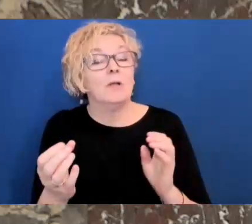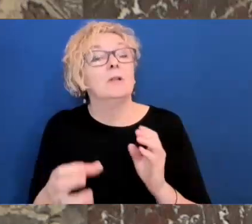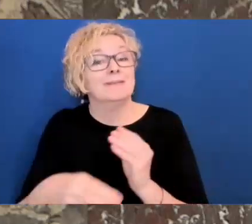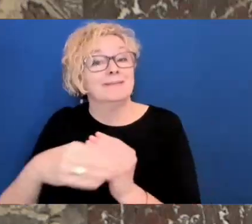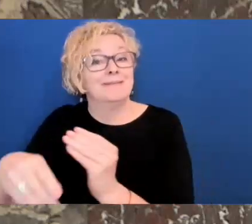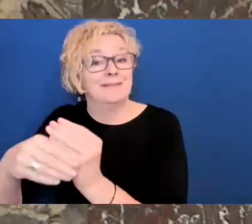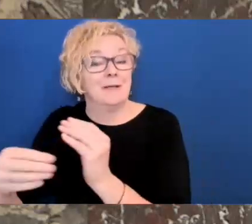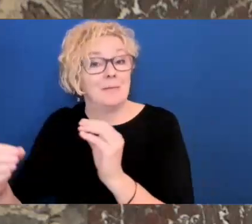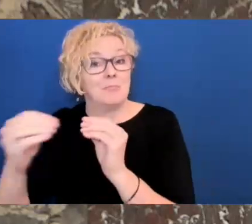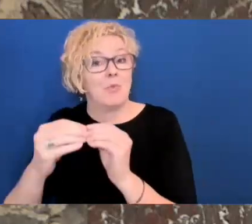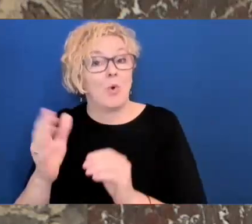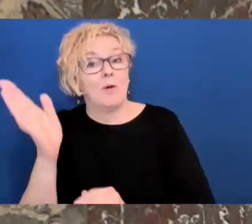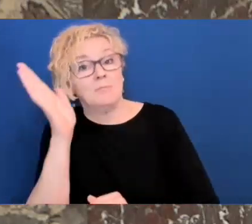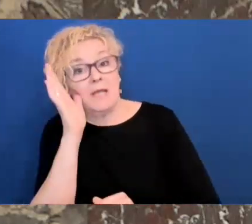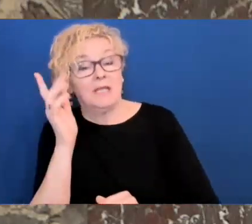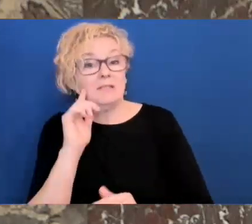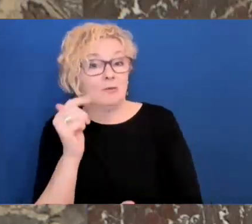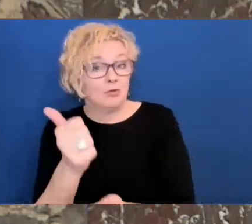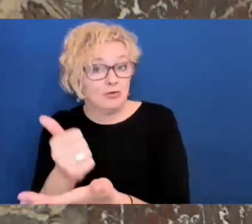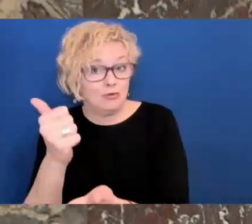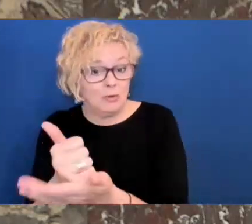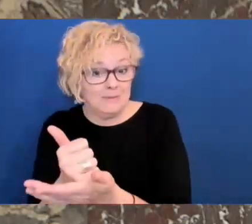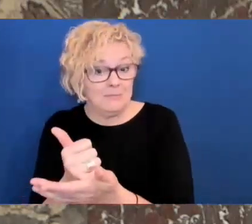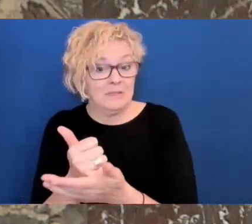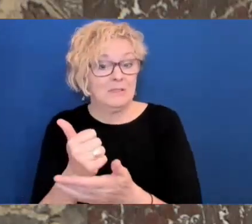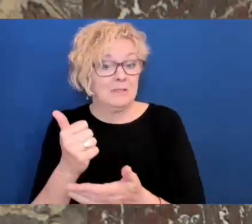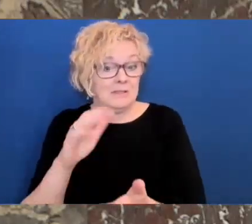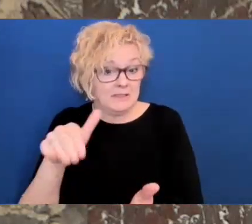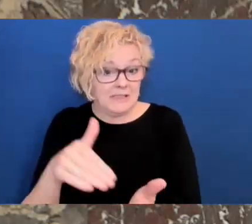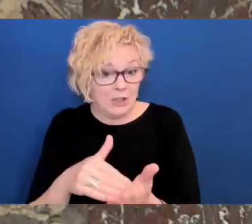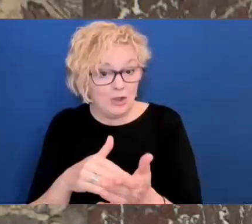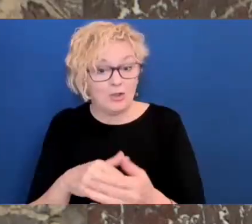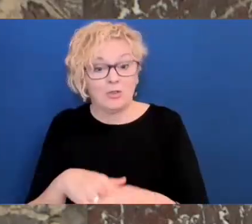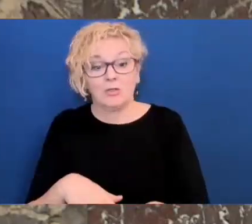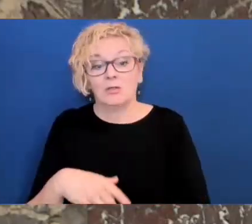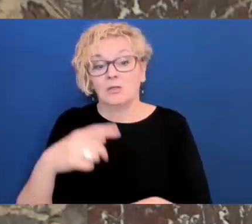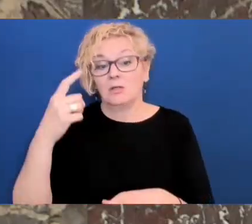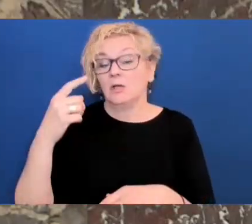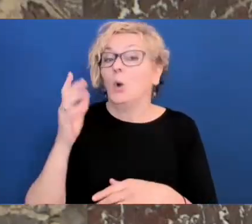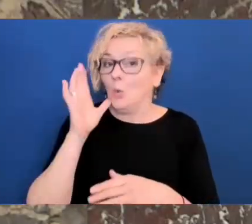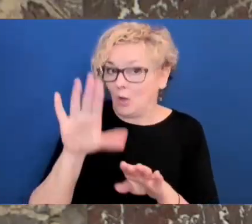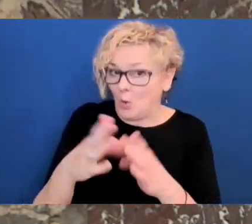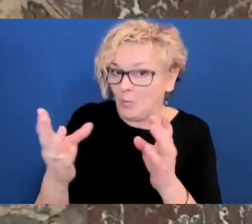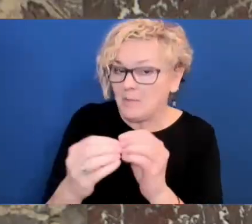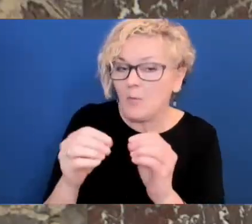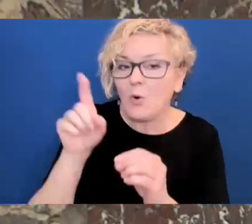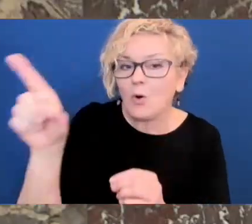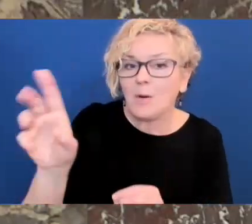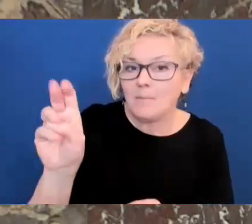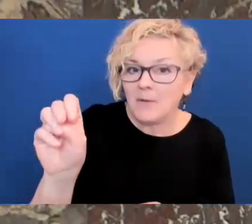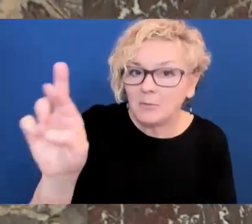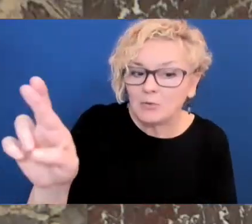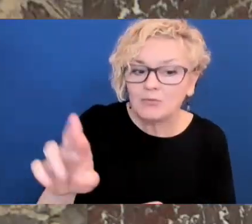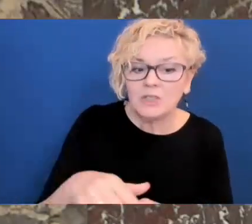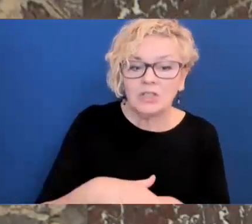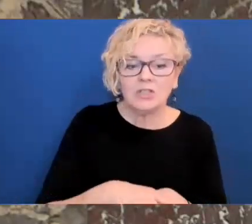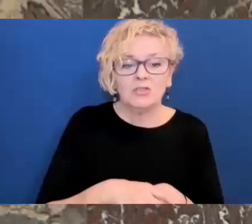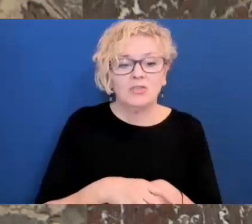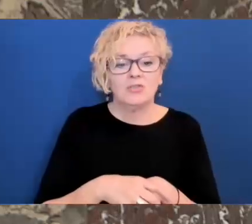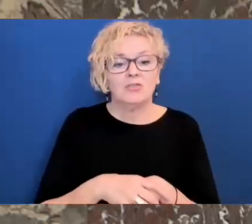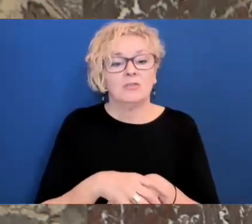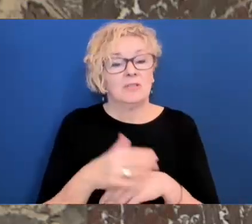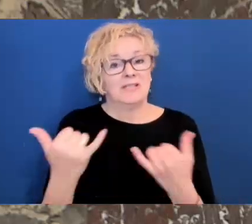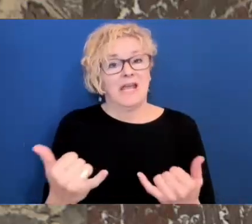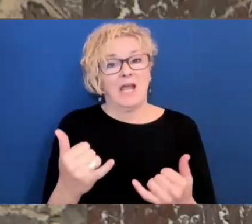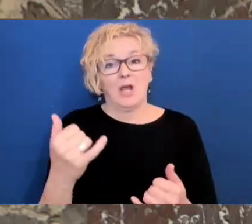Surrey Pretrial. We're opening more in Maple Ridge, a different group of people. We have 2,000 beds in the province that are available for doctors and